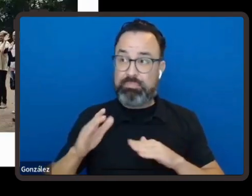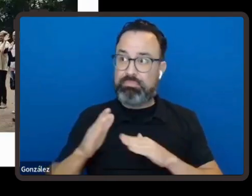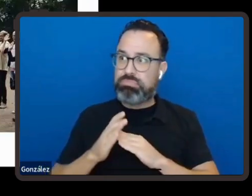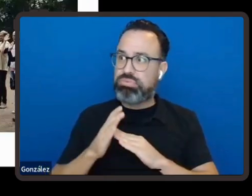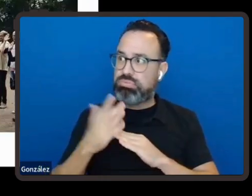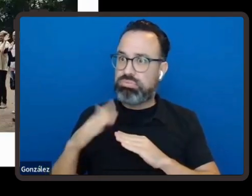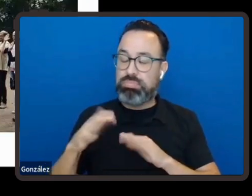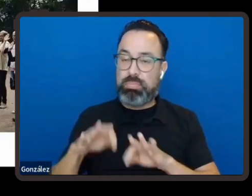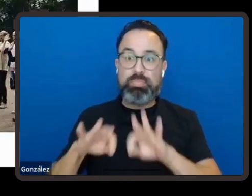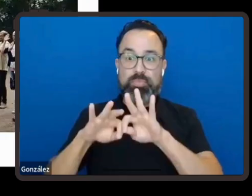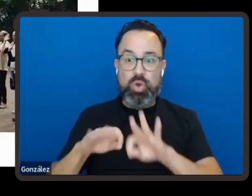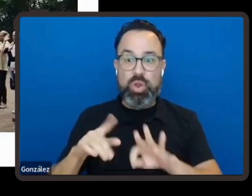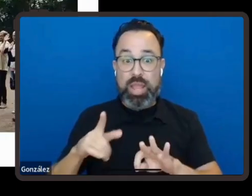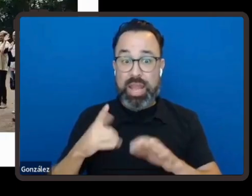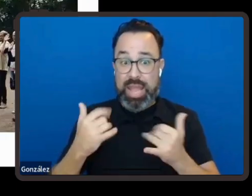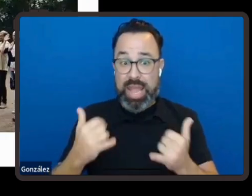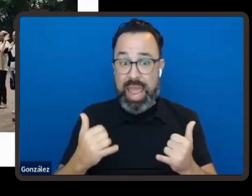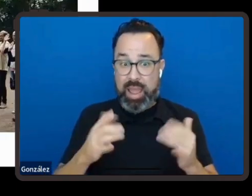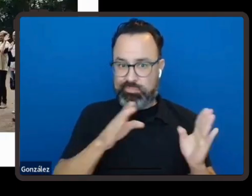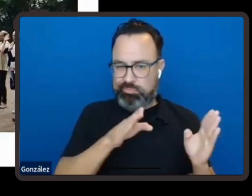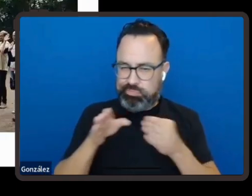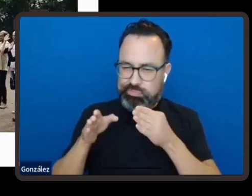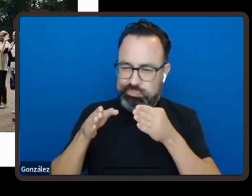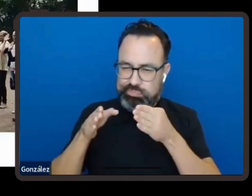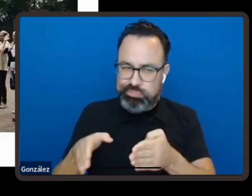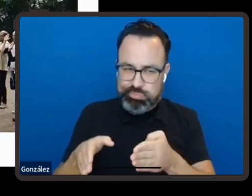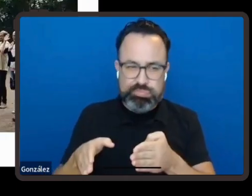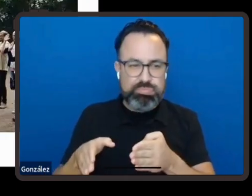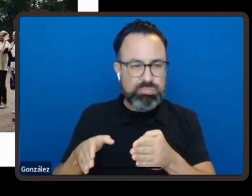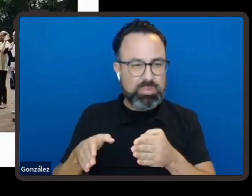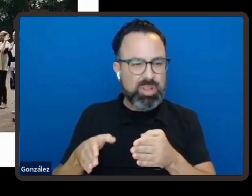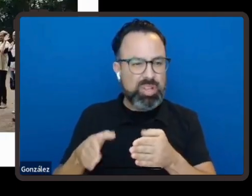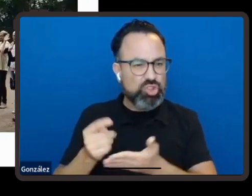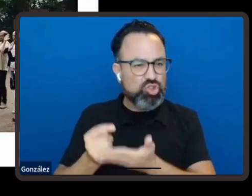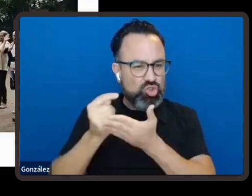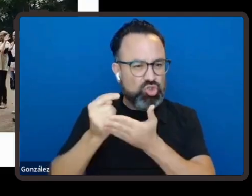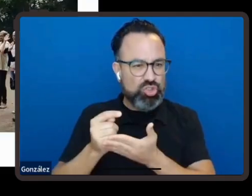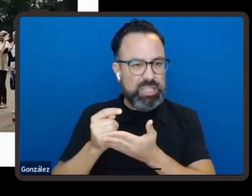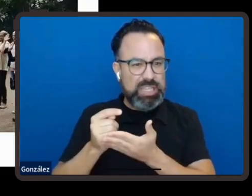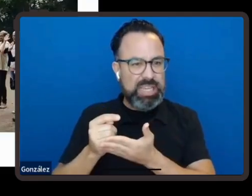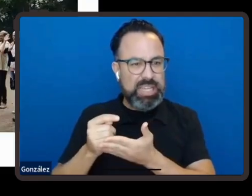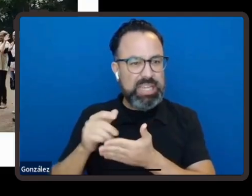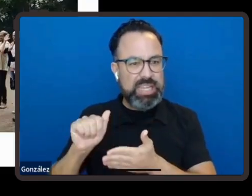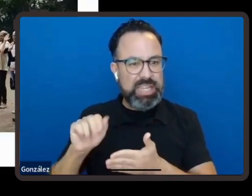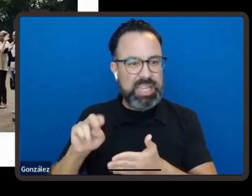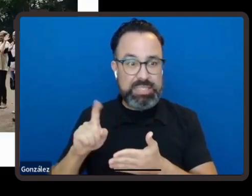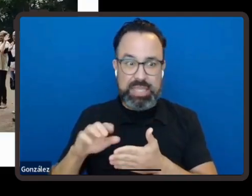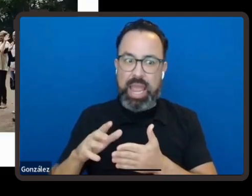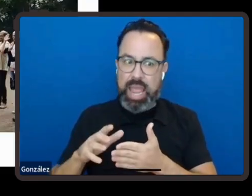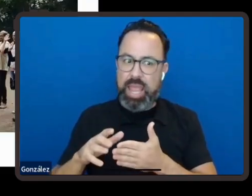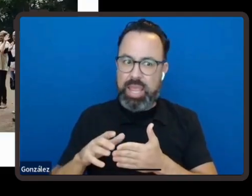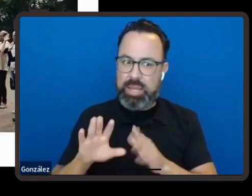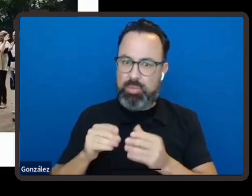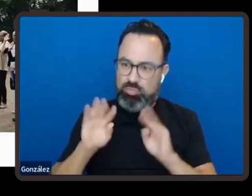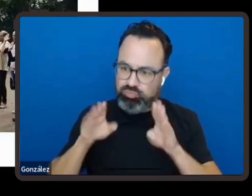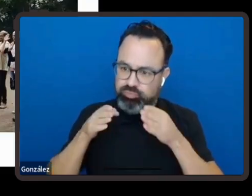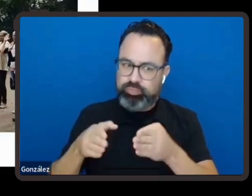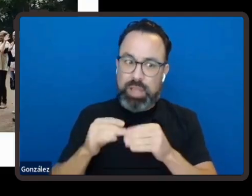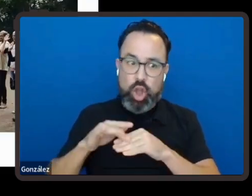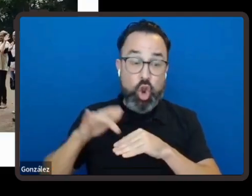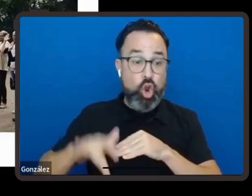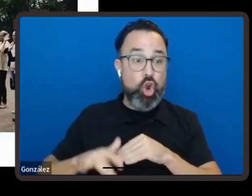to treat anxiety more aggressively and earlier. I do think that the psychology aspects of anxiety, like